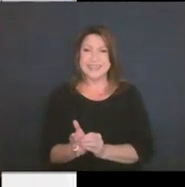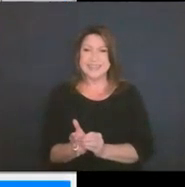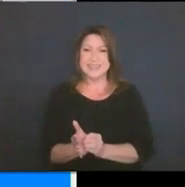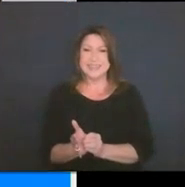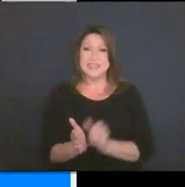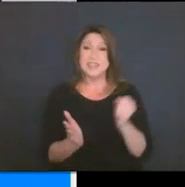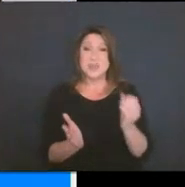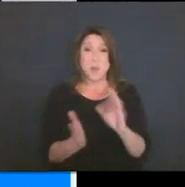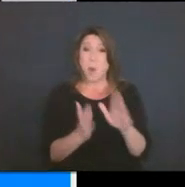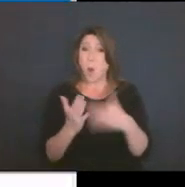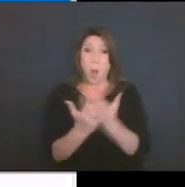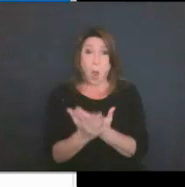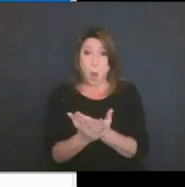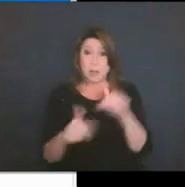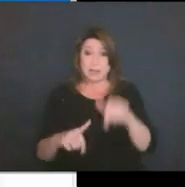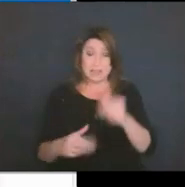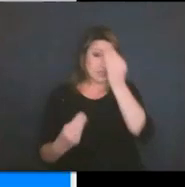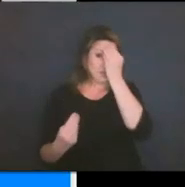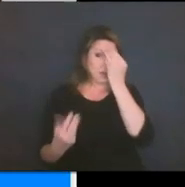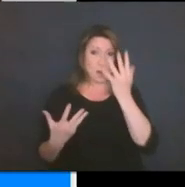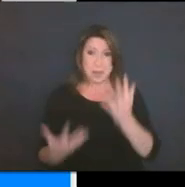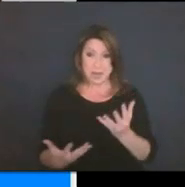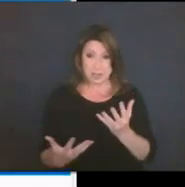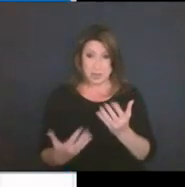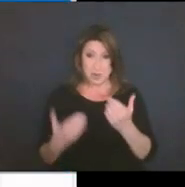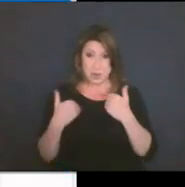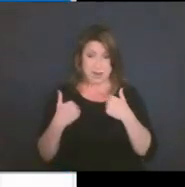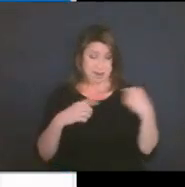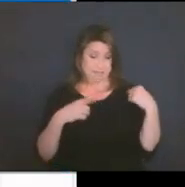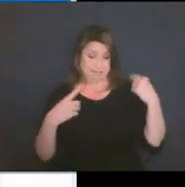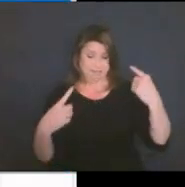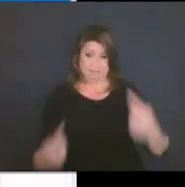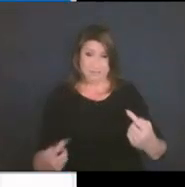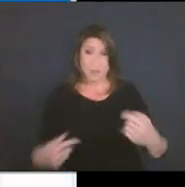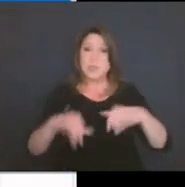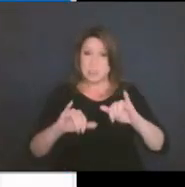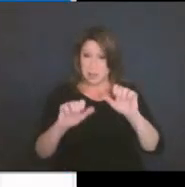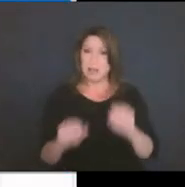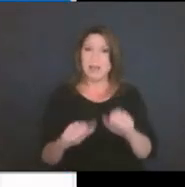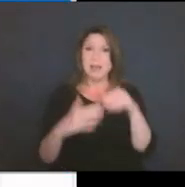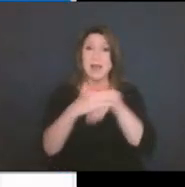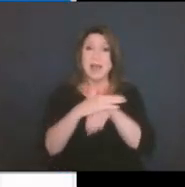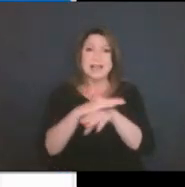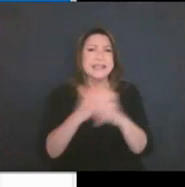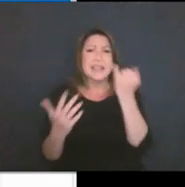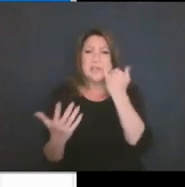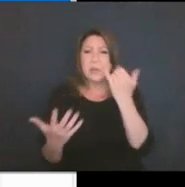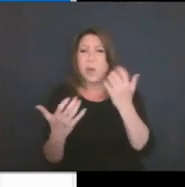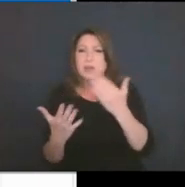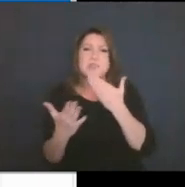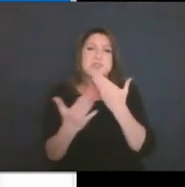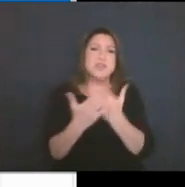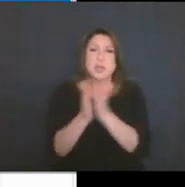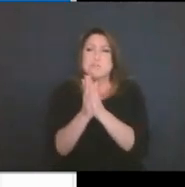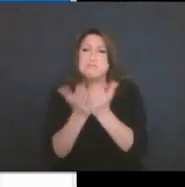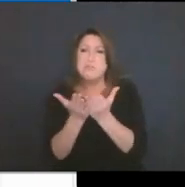So all of this information that we had this summer is still can be accessed. You're looking for good book